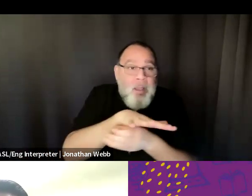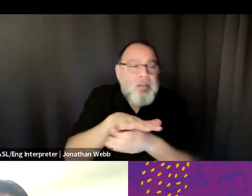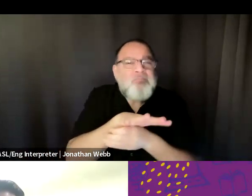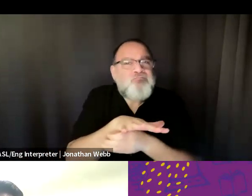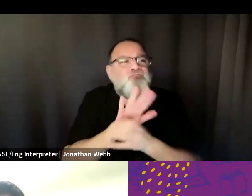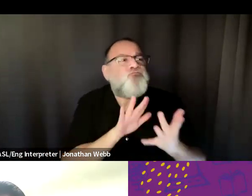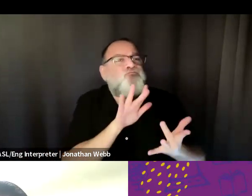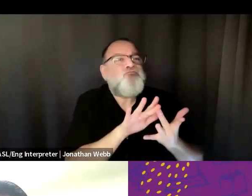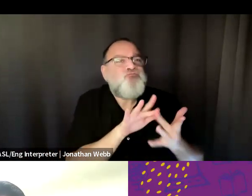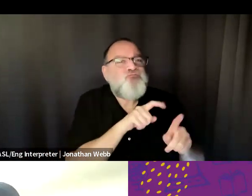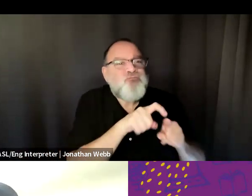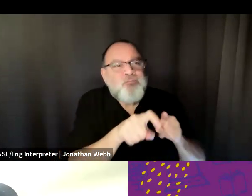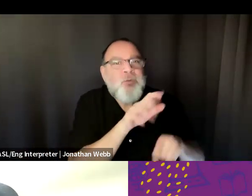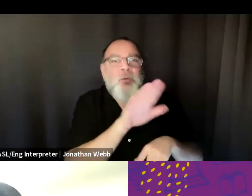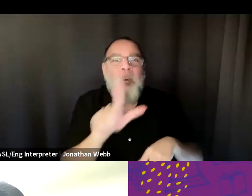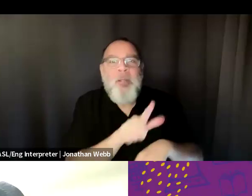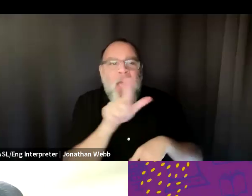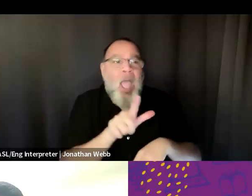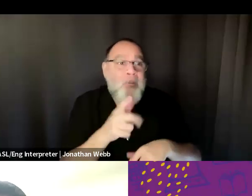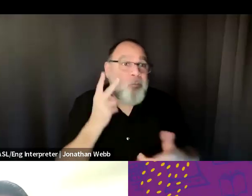can spare a few hours every month.